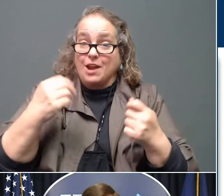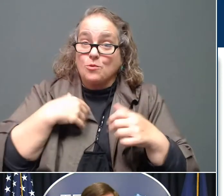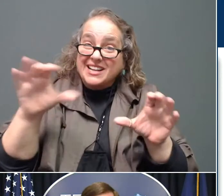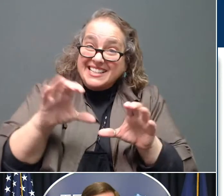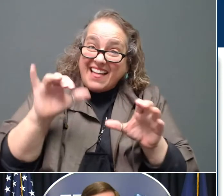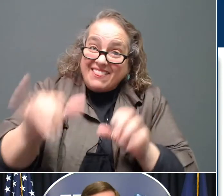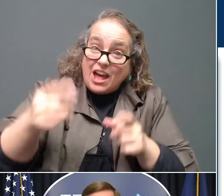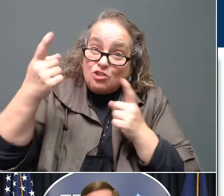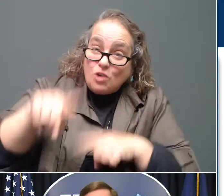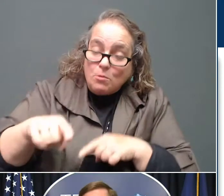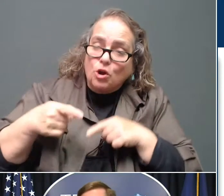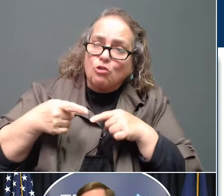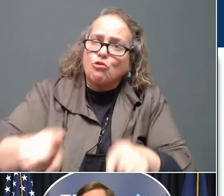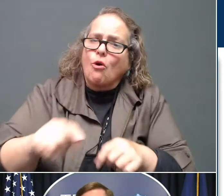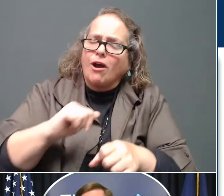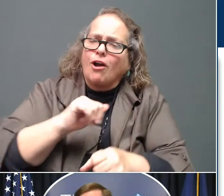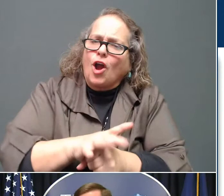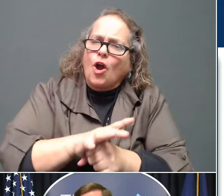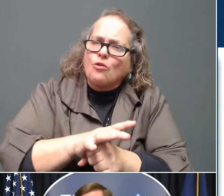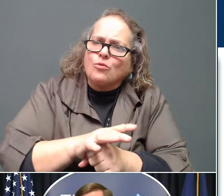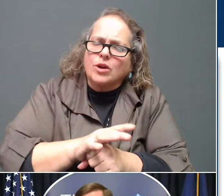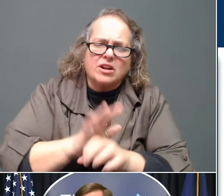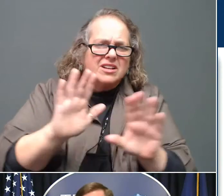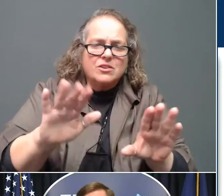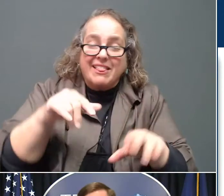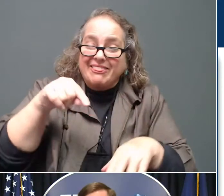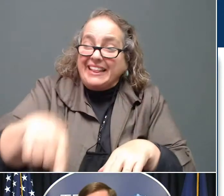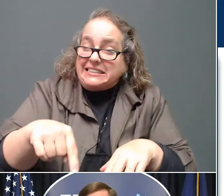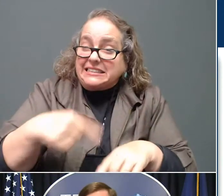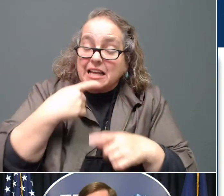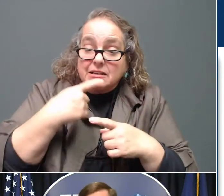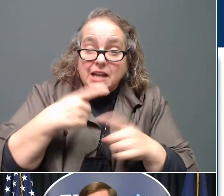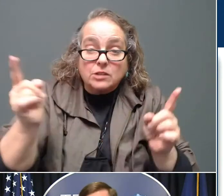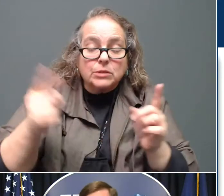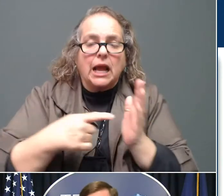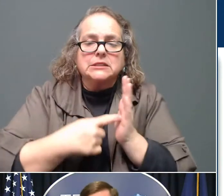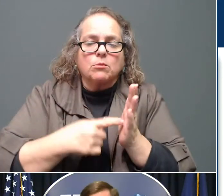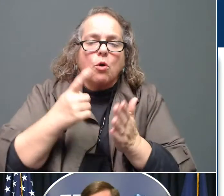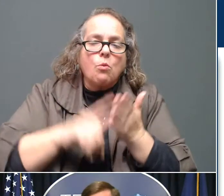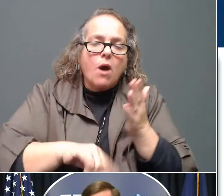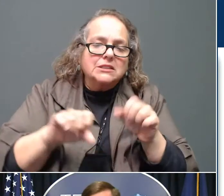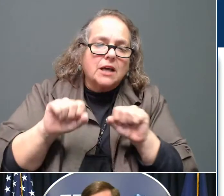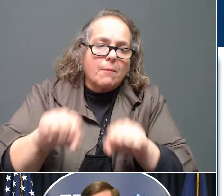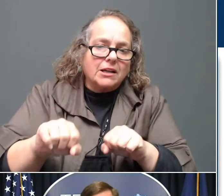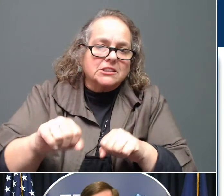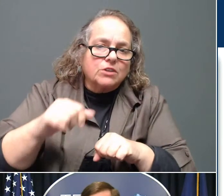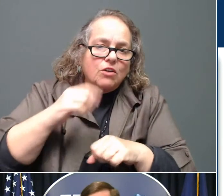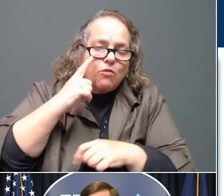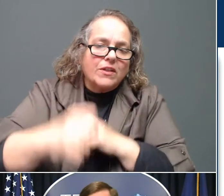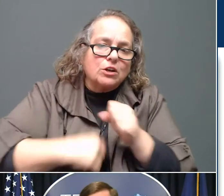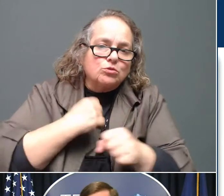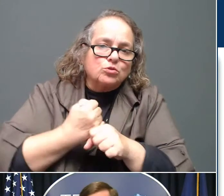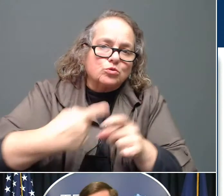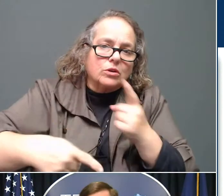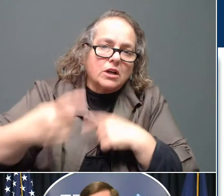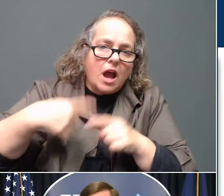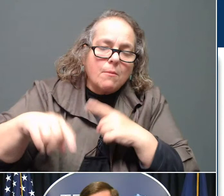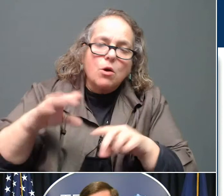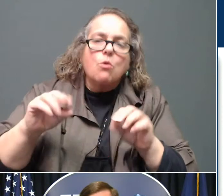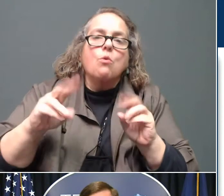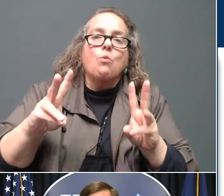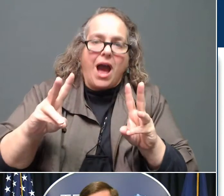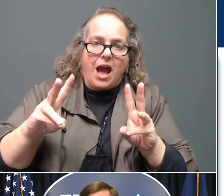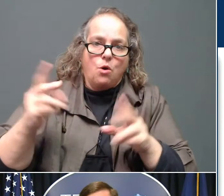So let this announcement just be an example of what's possible in the years to come. Given some of